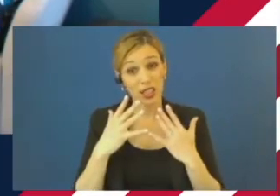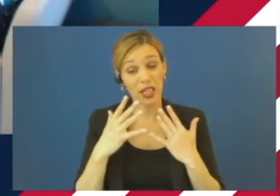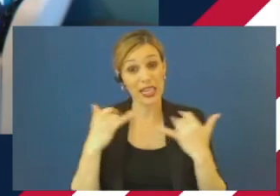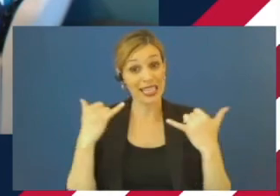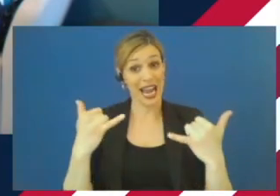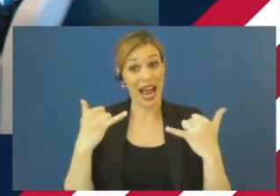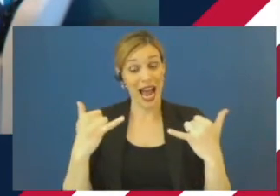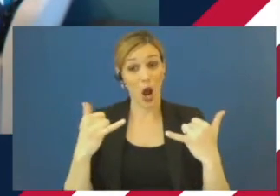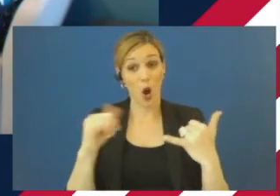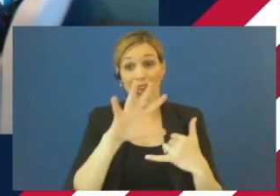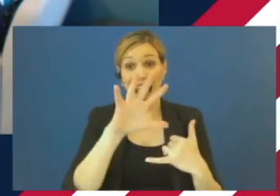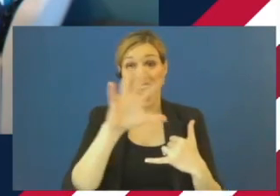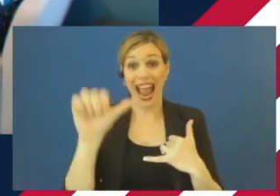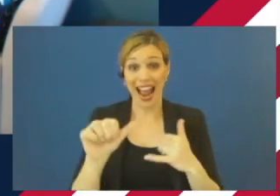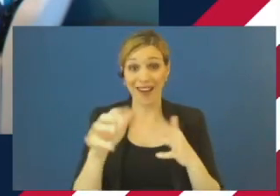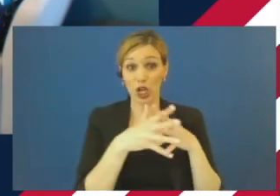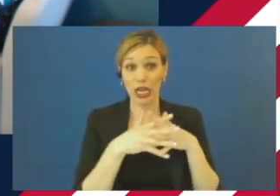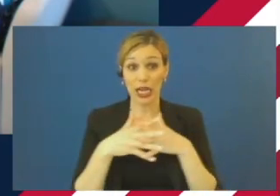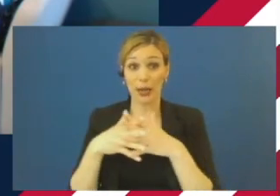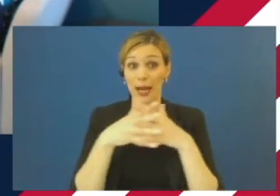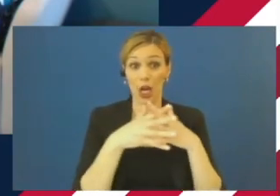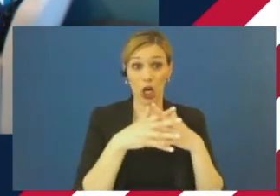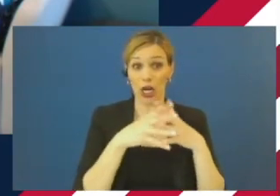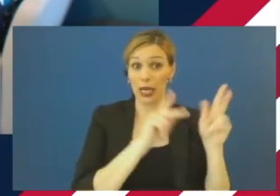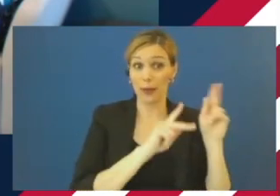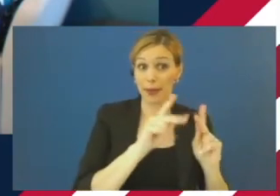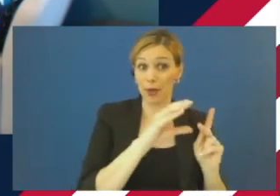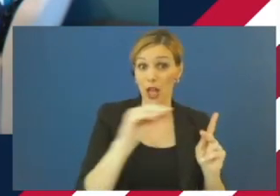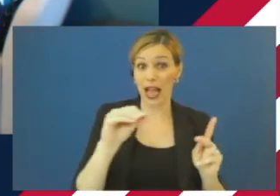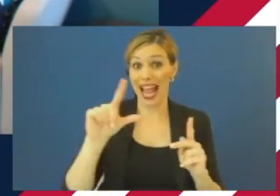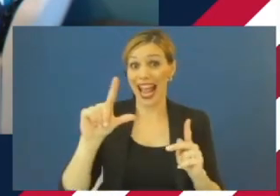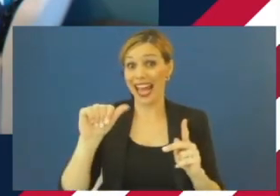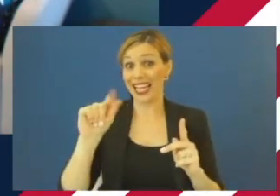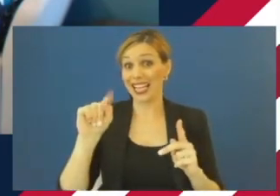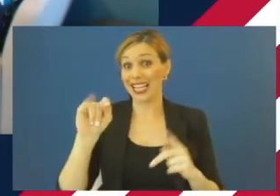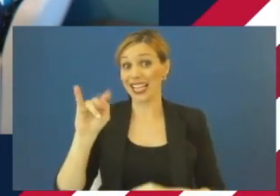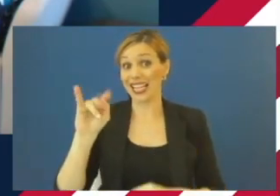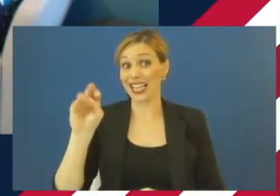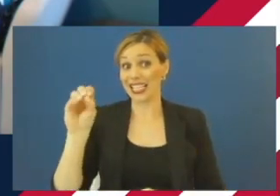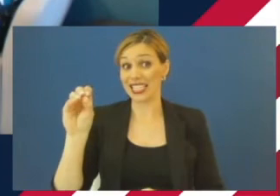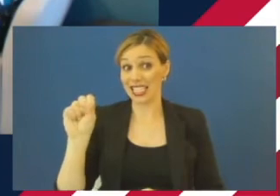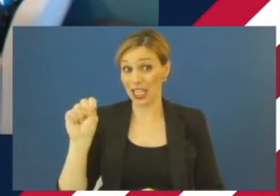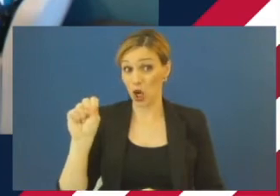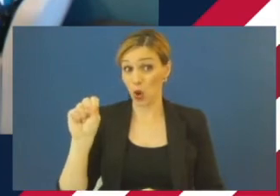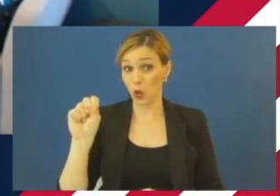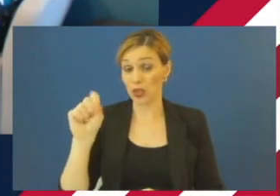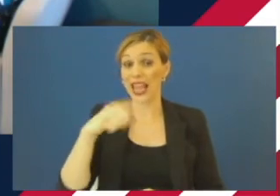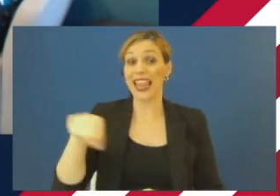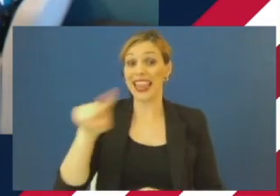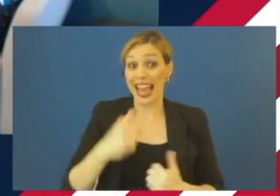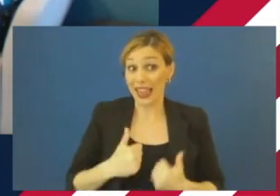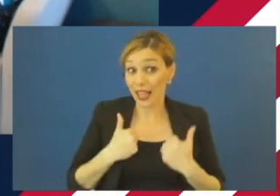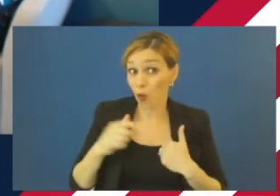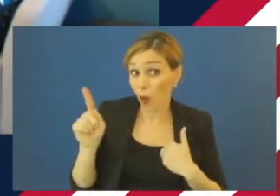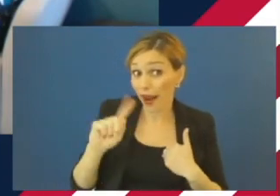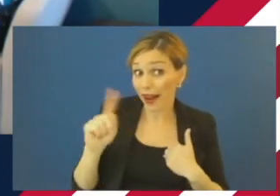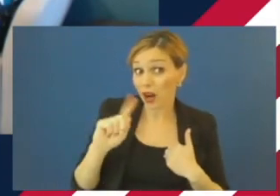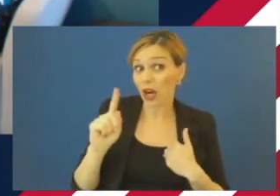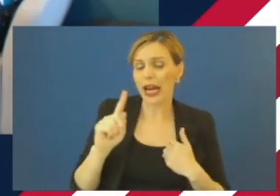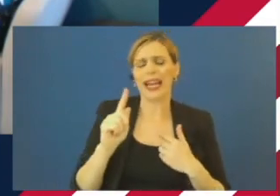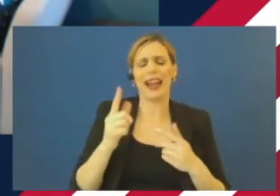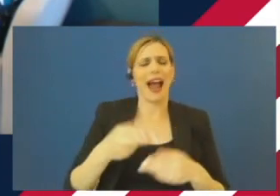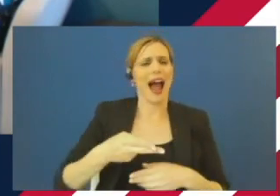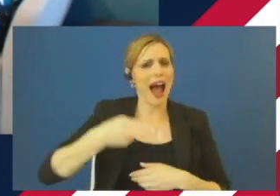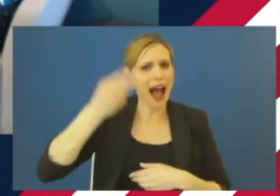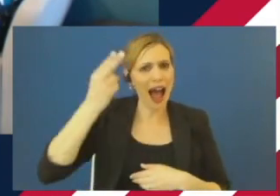African Americans and Latinos, predominantly living in hyper-segregated neighborhoods, are living in communities